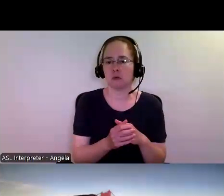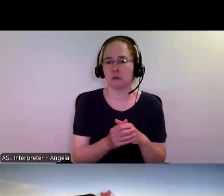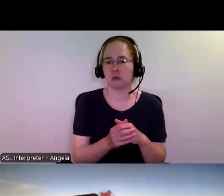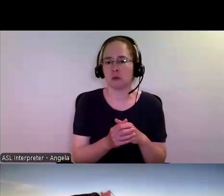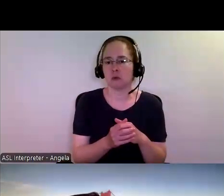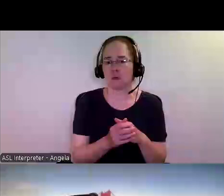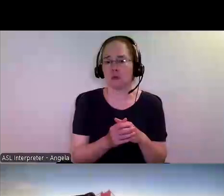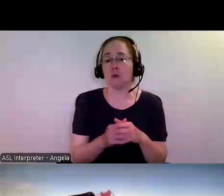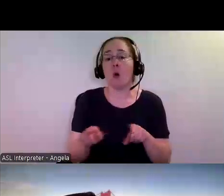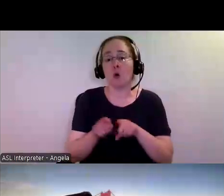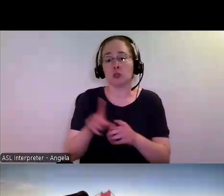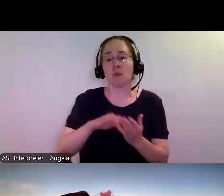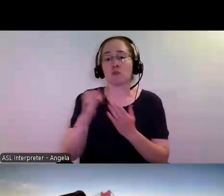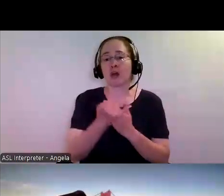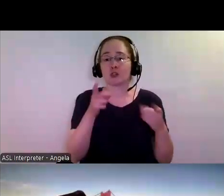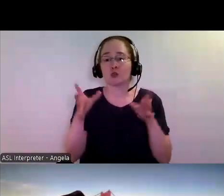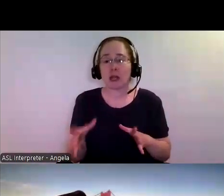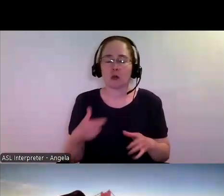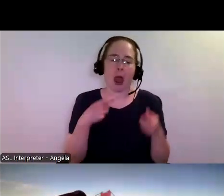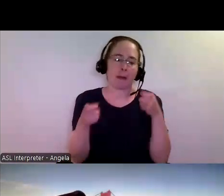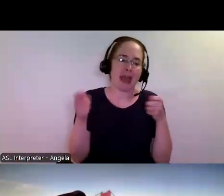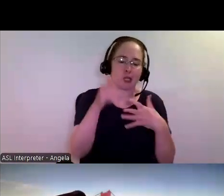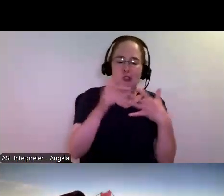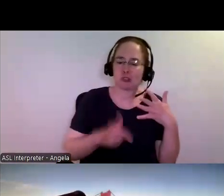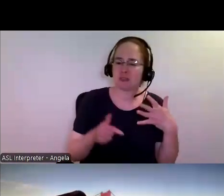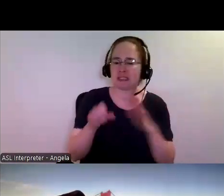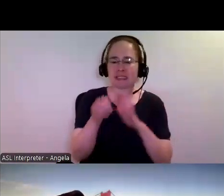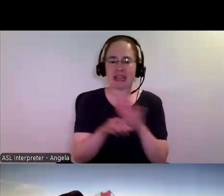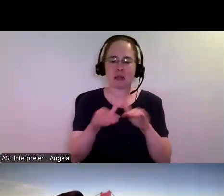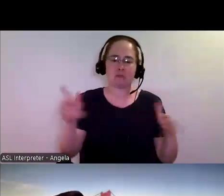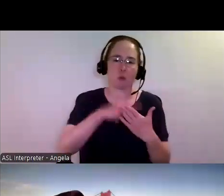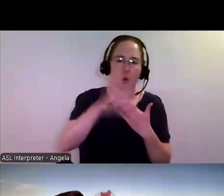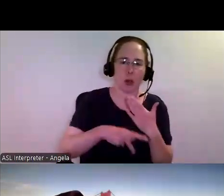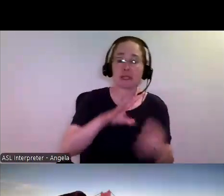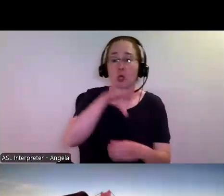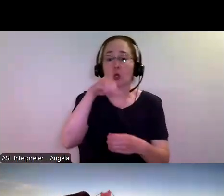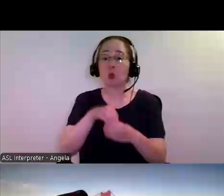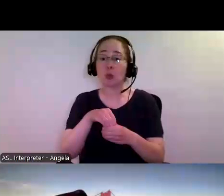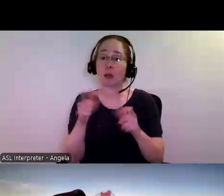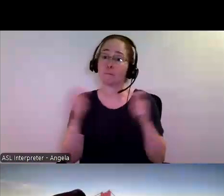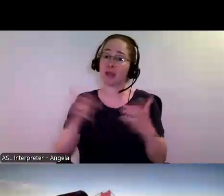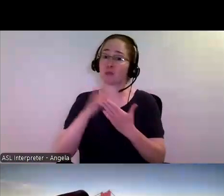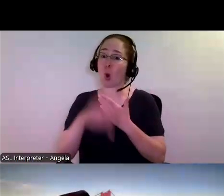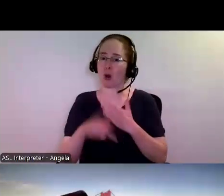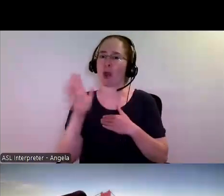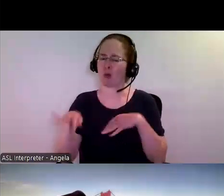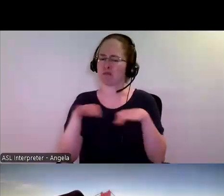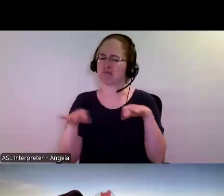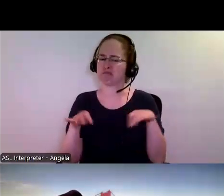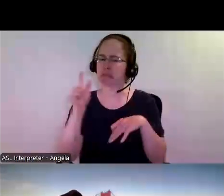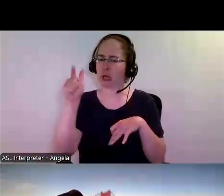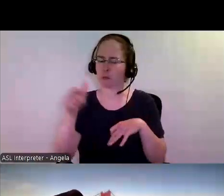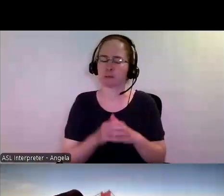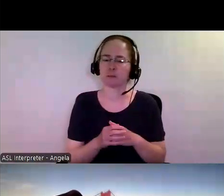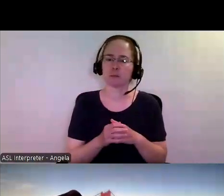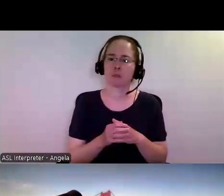I'm project director and manage several state level programs, including a big one that I'm going to speak about, and